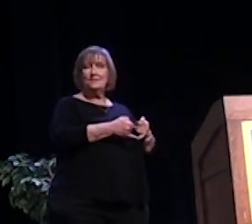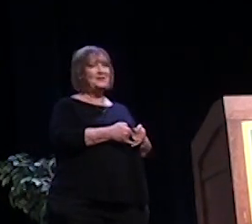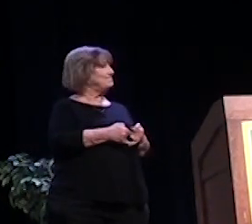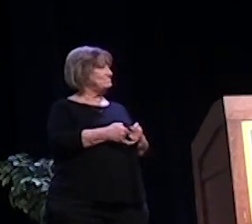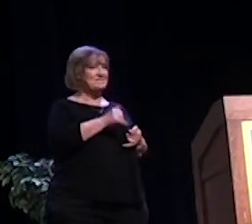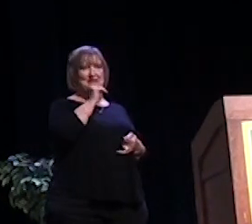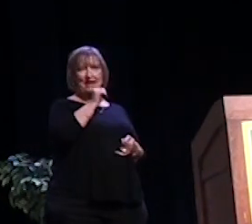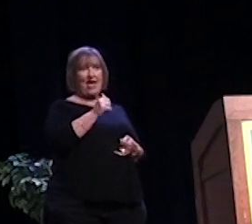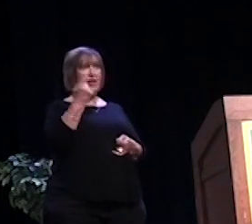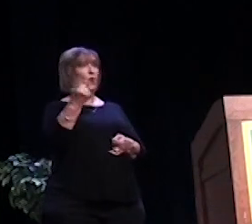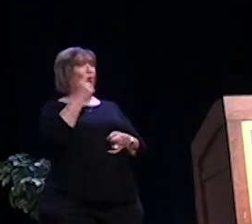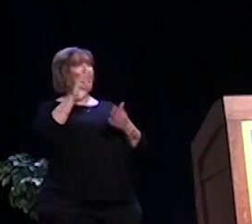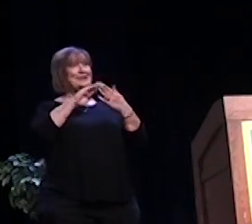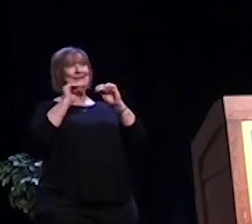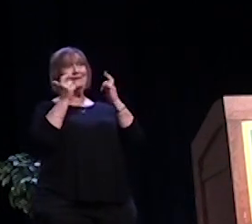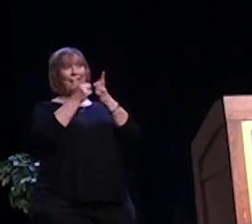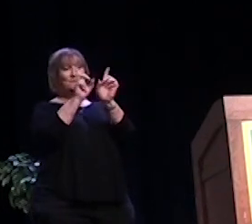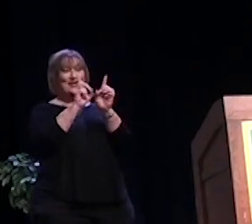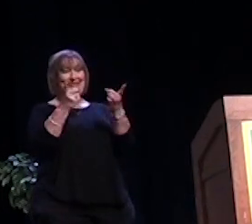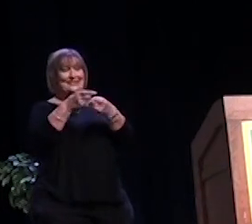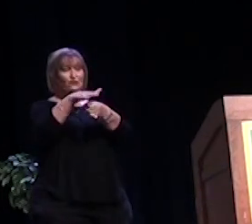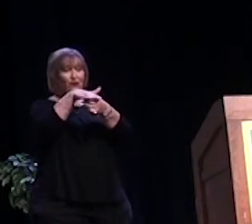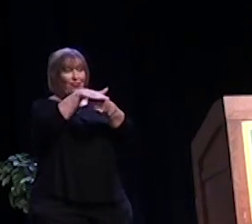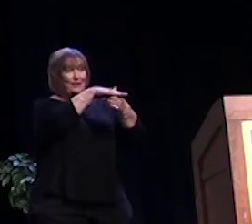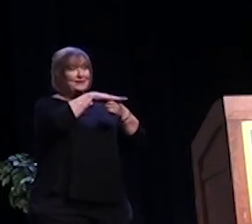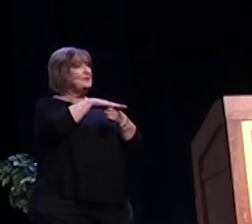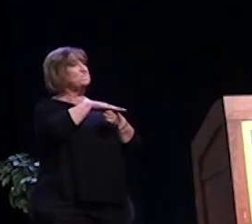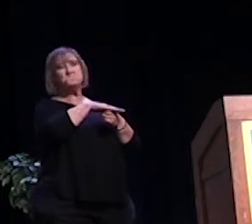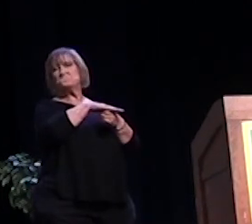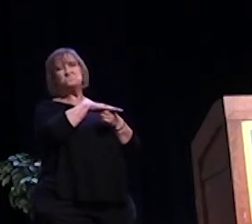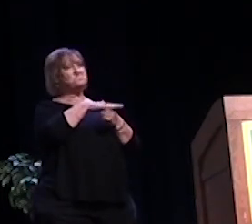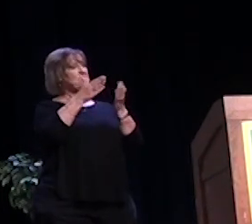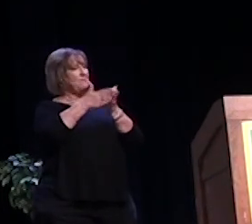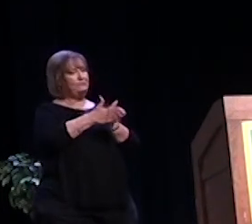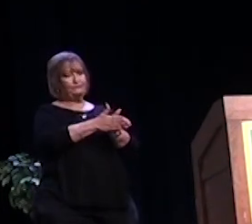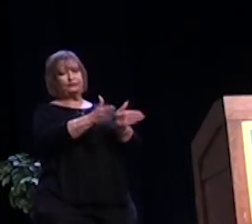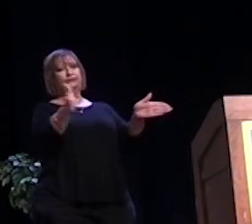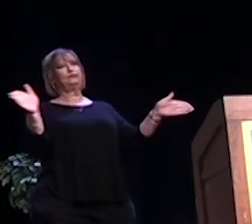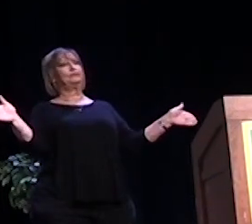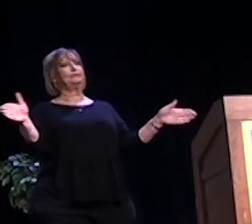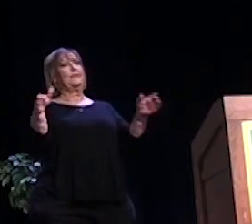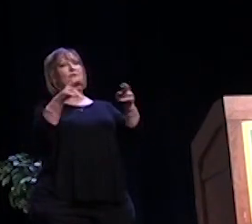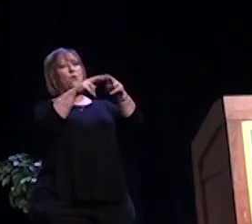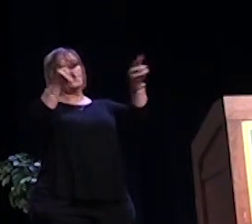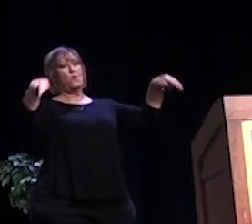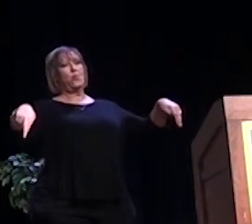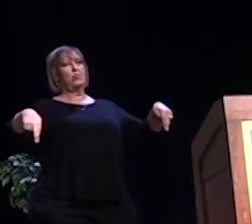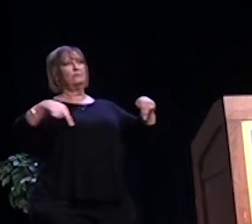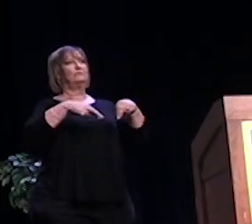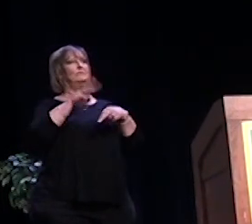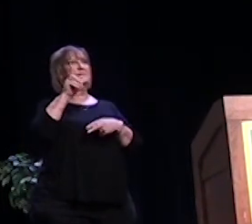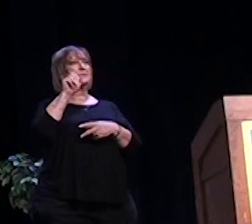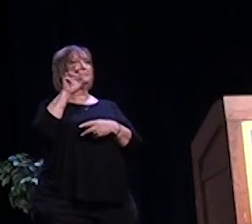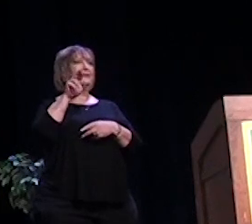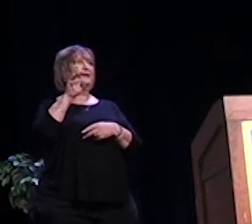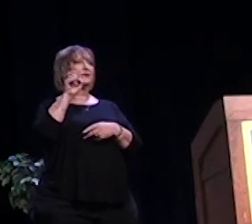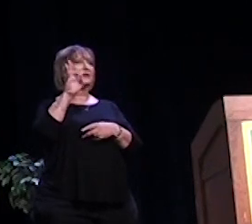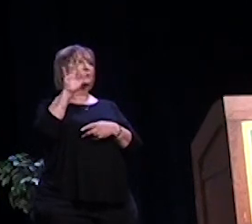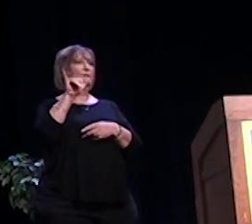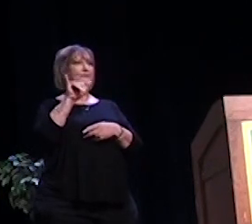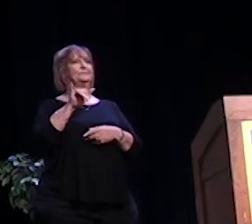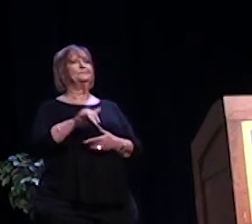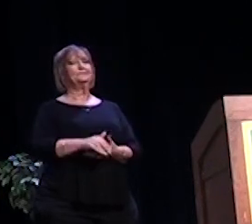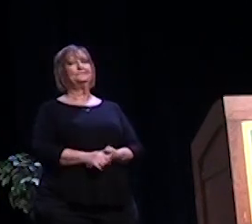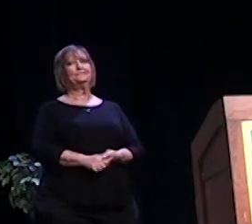city council district or a zip code, and are able to serve all of our neighbors in and around San Antonio and Bexar County.